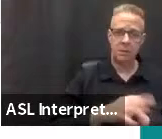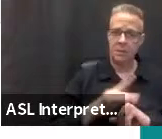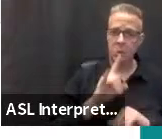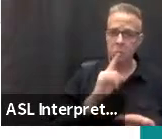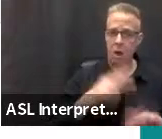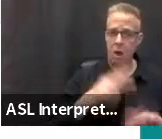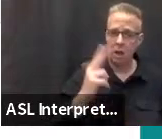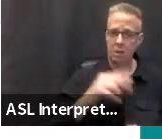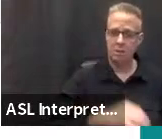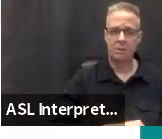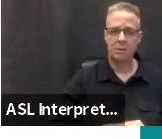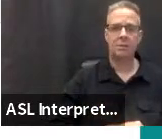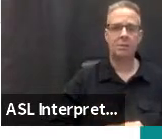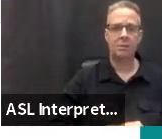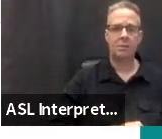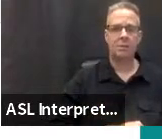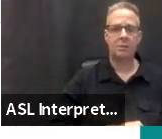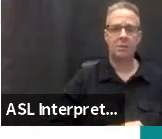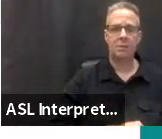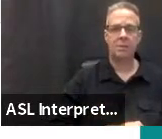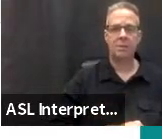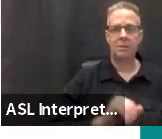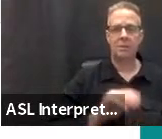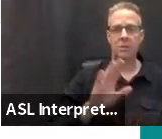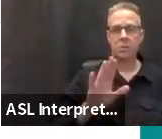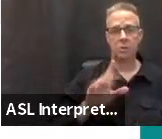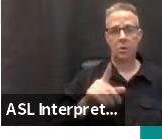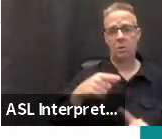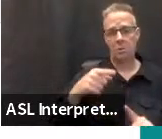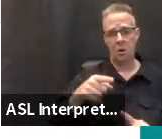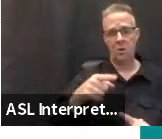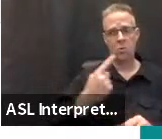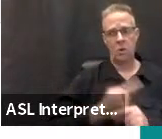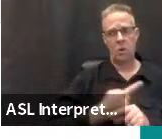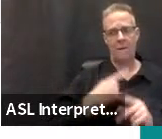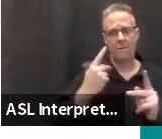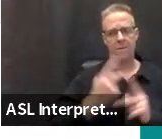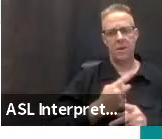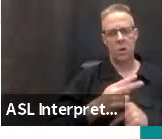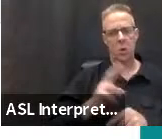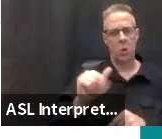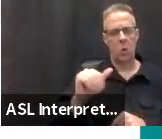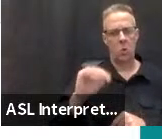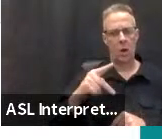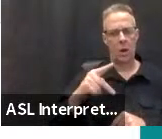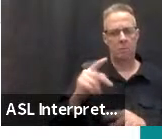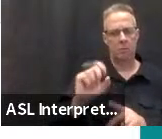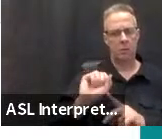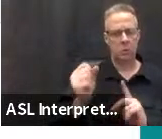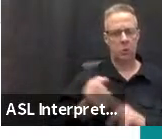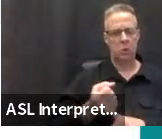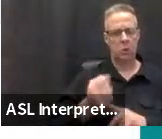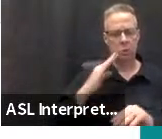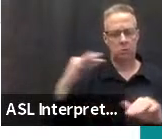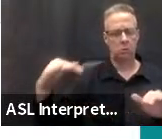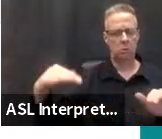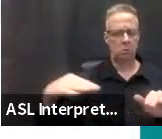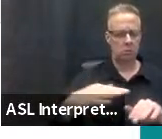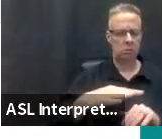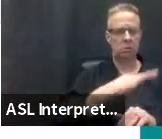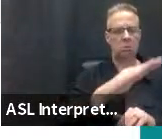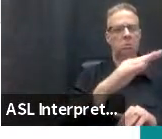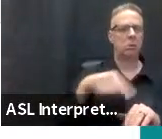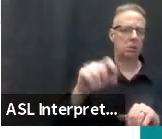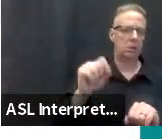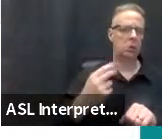up there, right? And to your point, we have to figure out a ramping situation that is going to enable folks to access